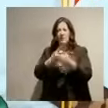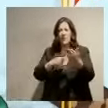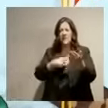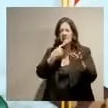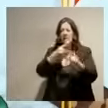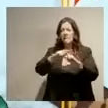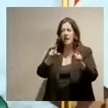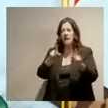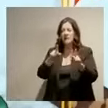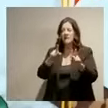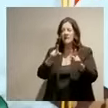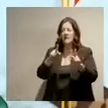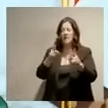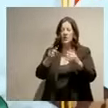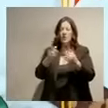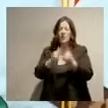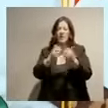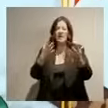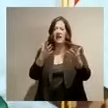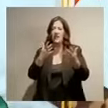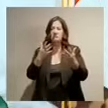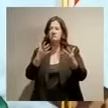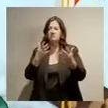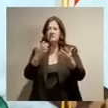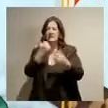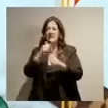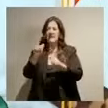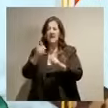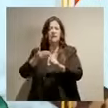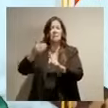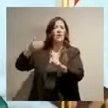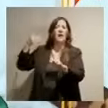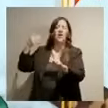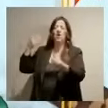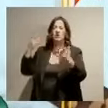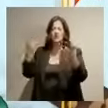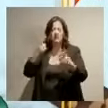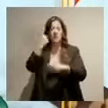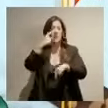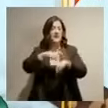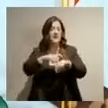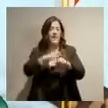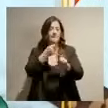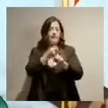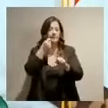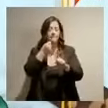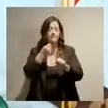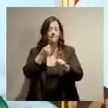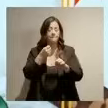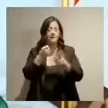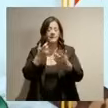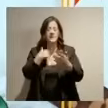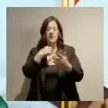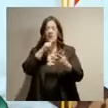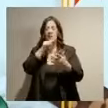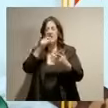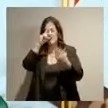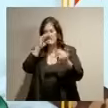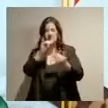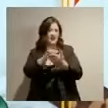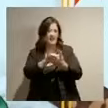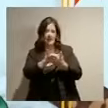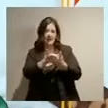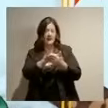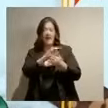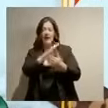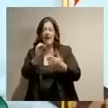either on the higher end or without precedent for one-time purposes. So we anticipated, because we didn't